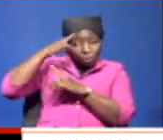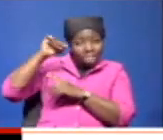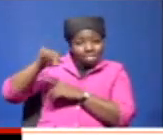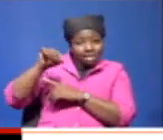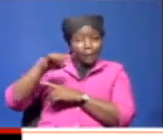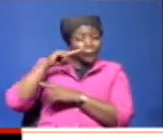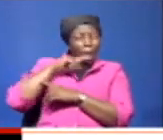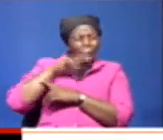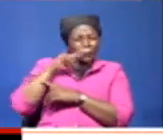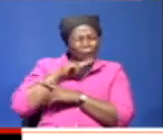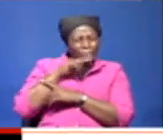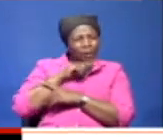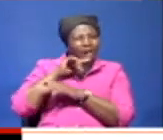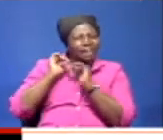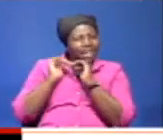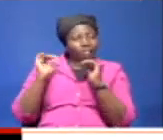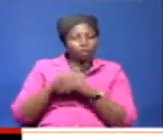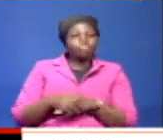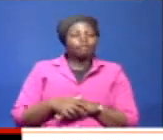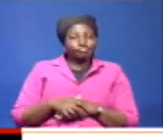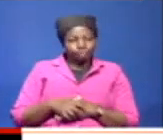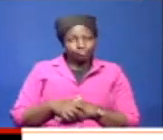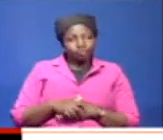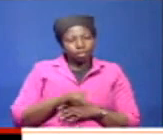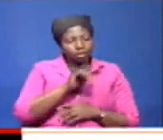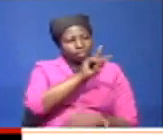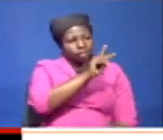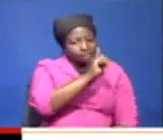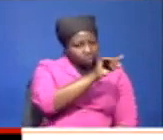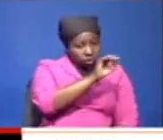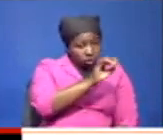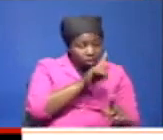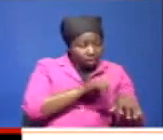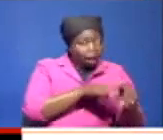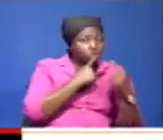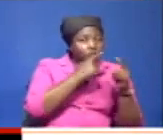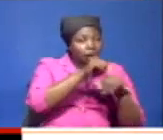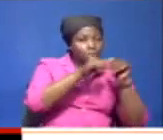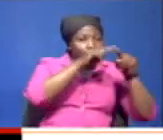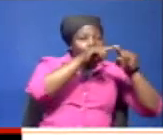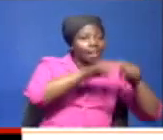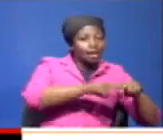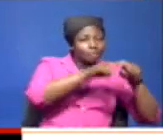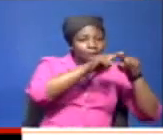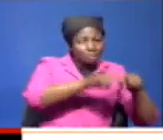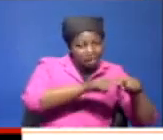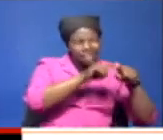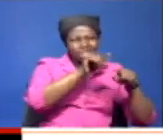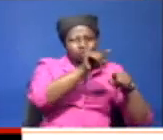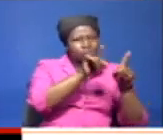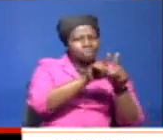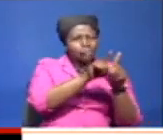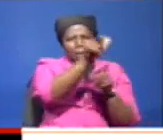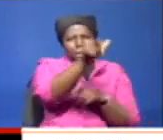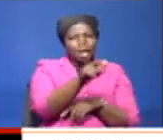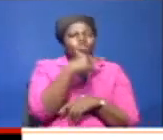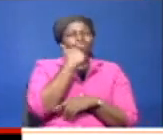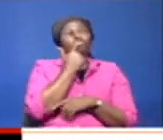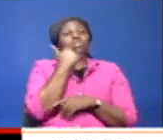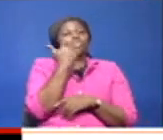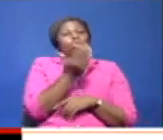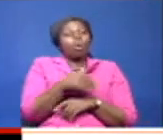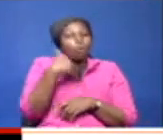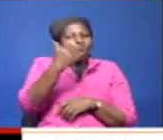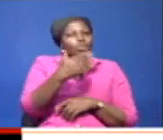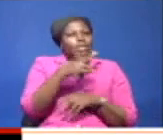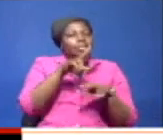tough stages. Well, and Kego, when you talk about reliability, because you as a person who's always in the seat and looking